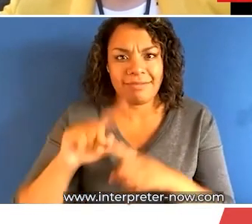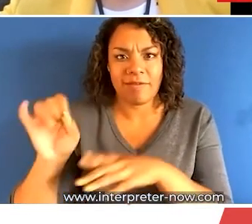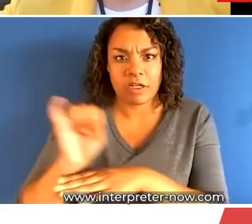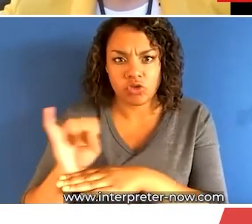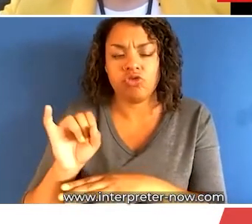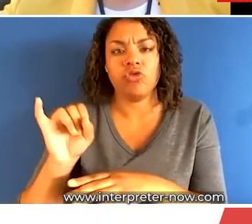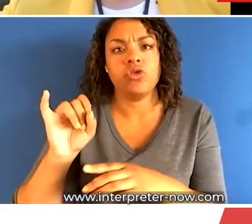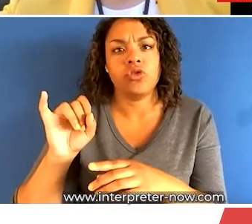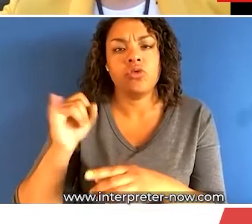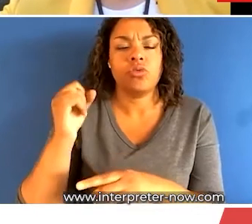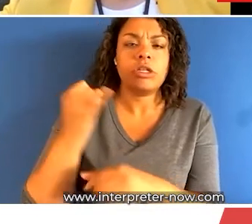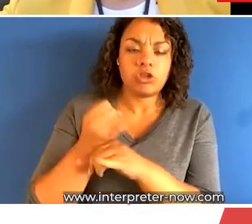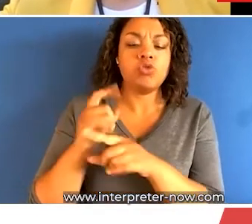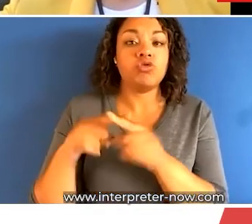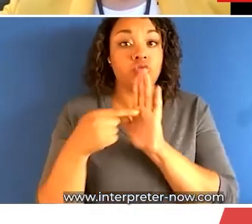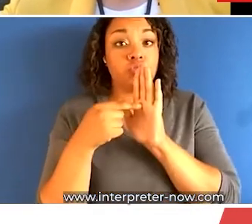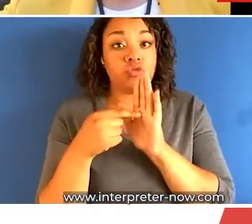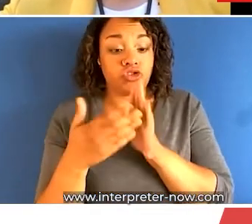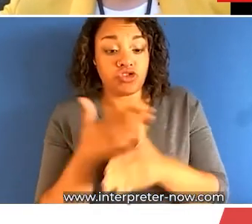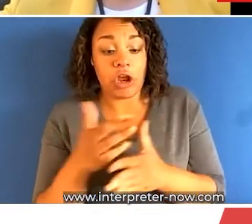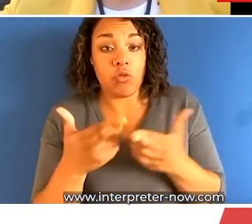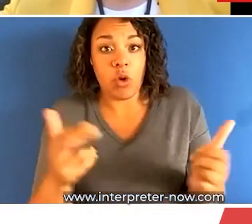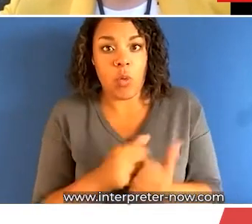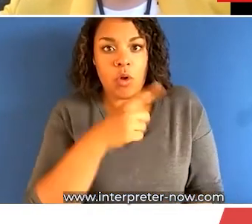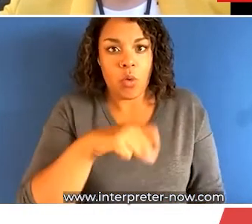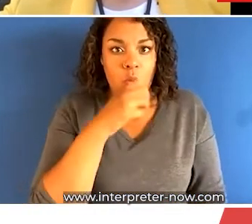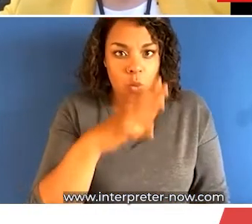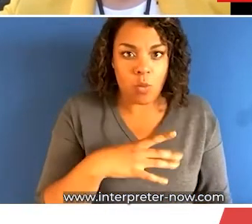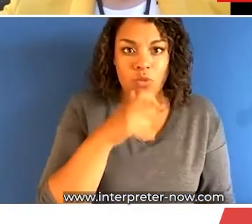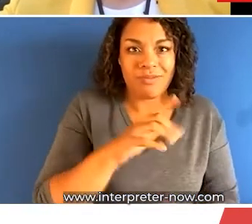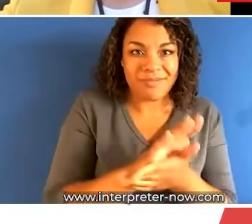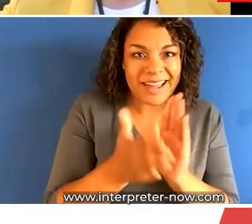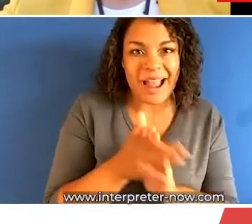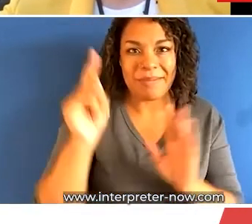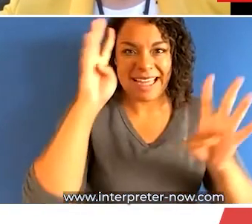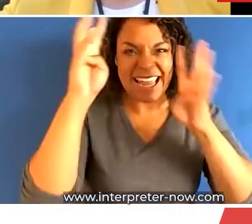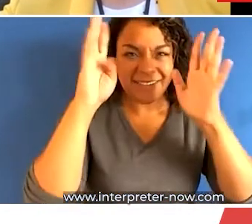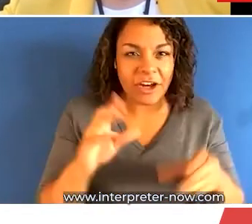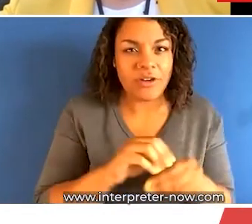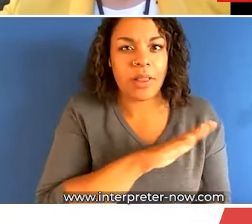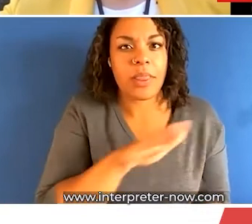share resources with these women that are becoming the innovators in their communities.